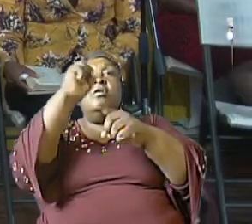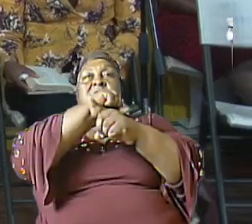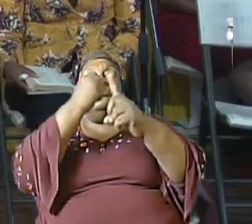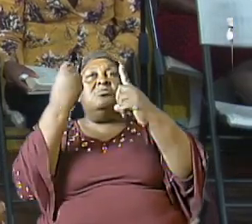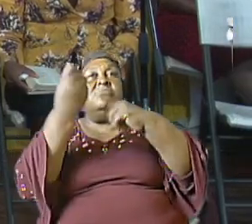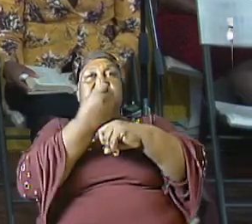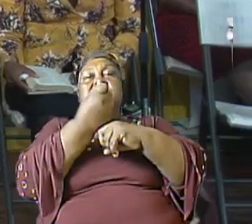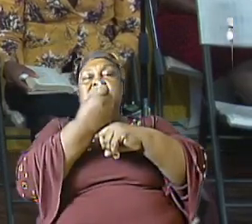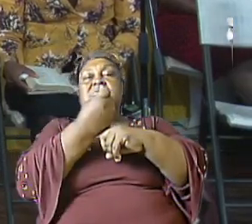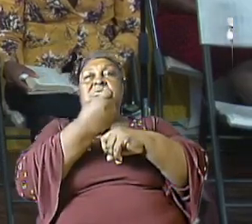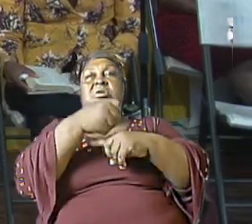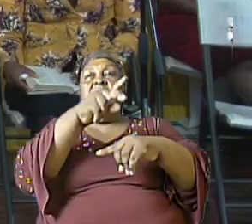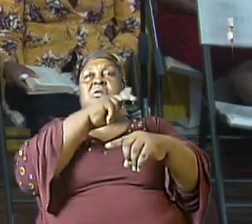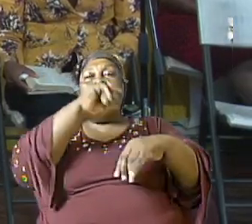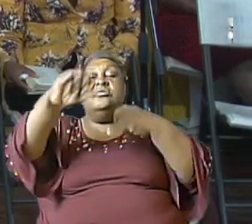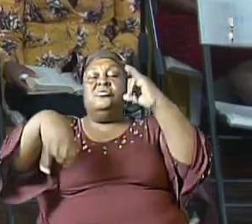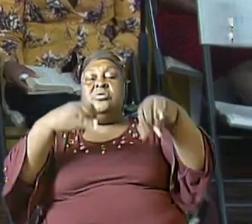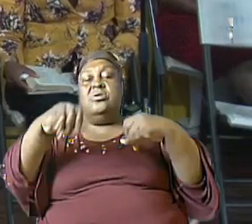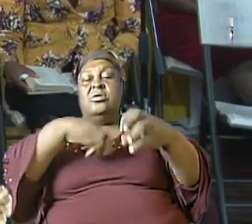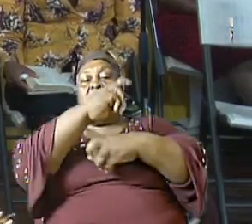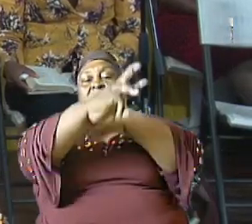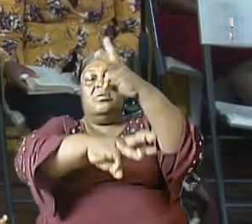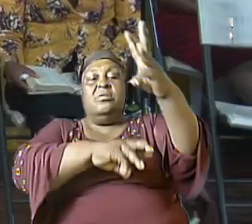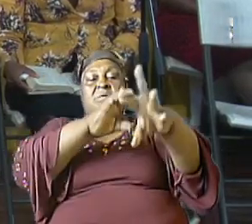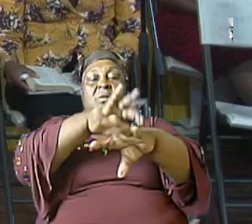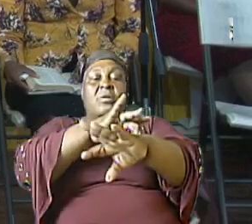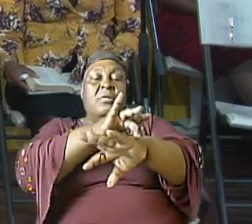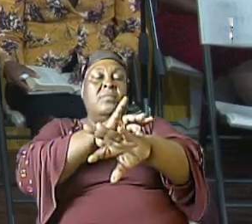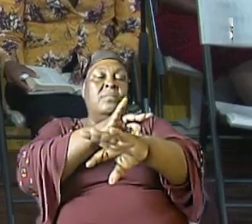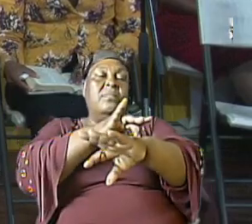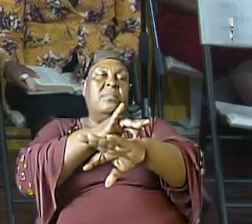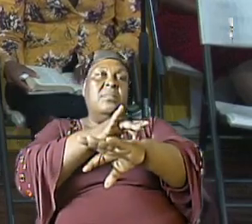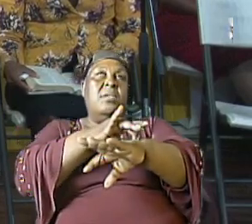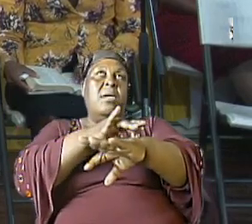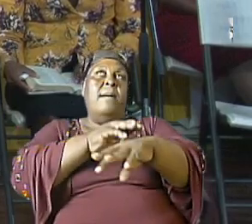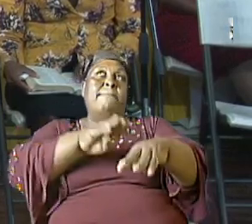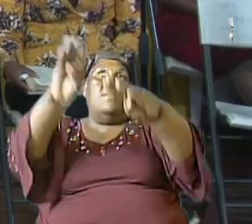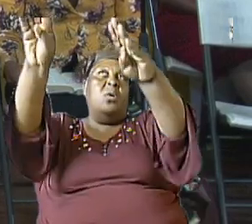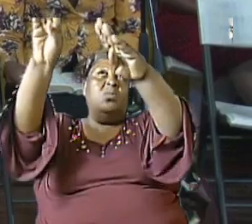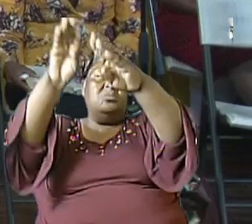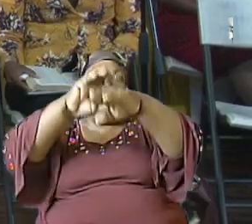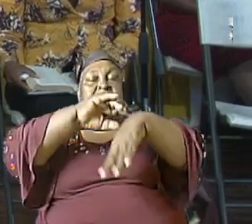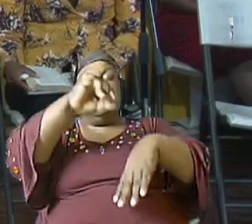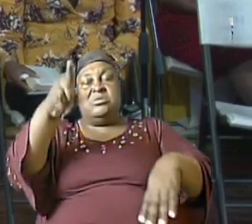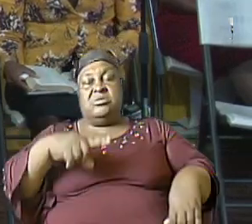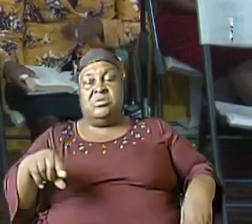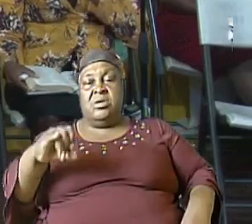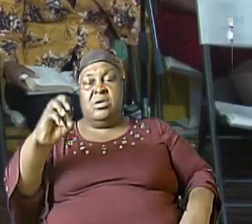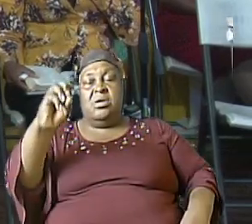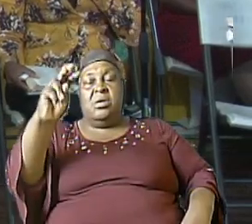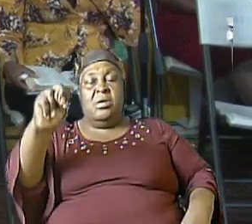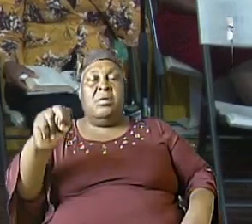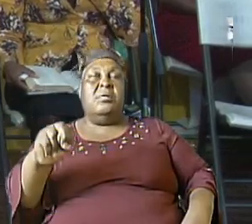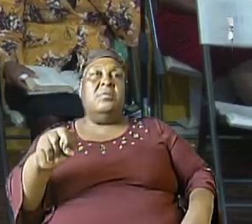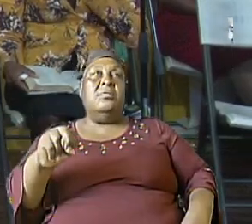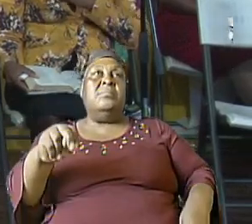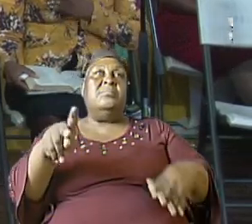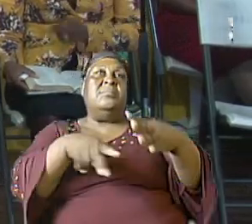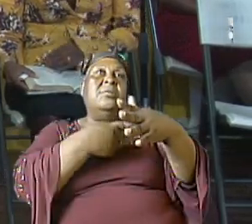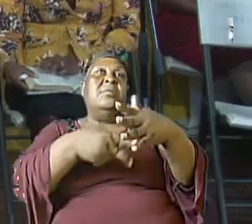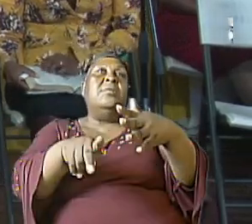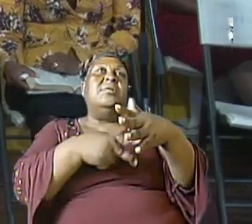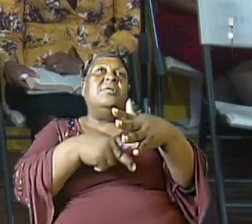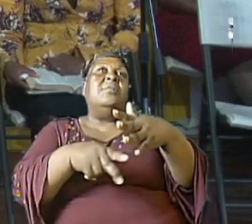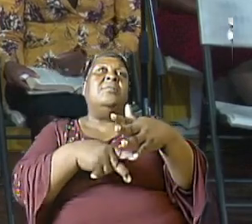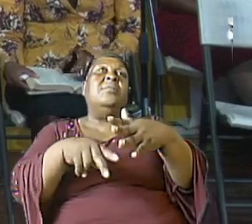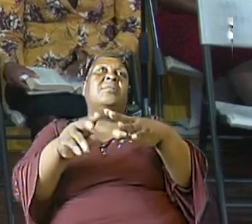beautiful for situation, the joy of the whole earth is Mount Zion. In Psalm 50,